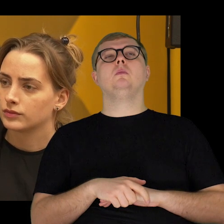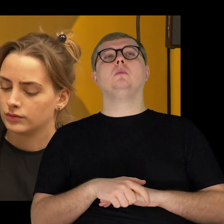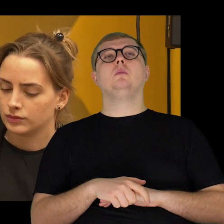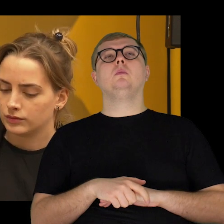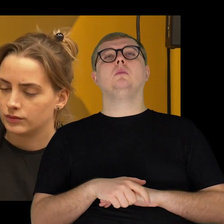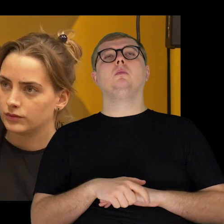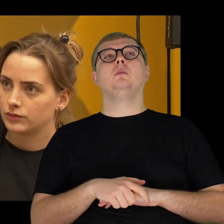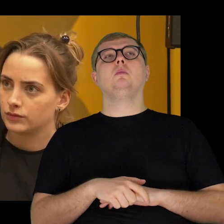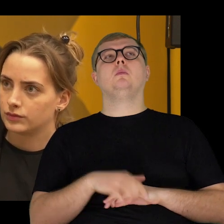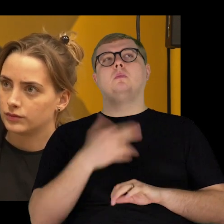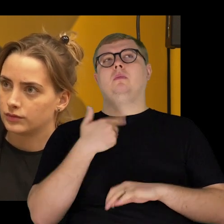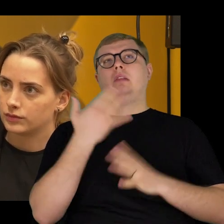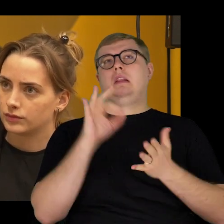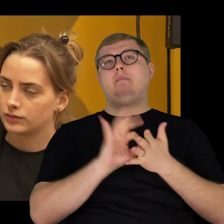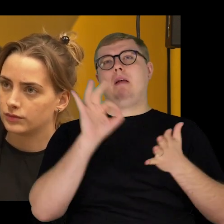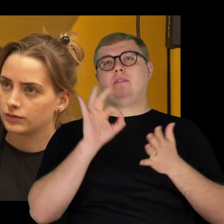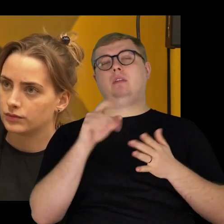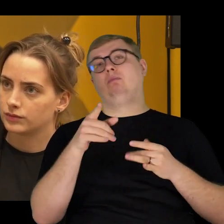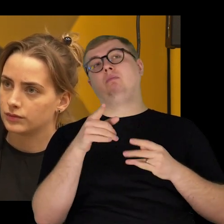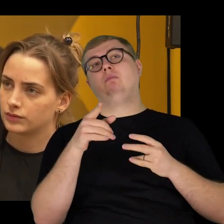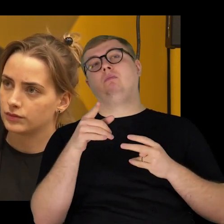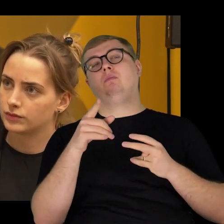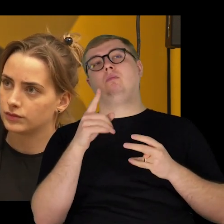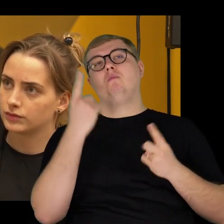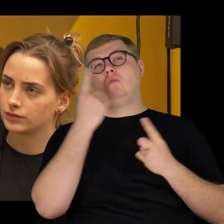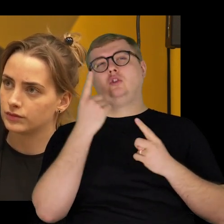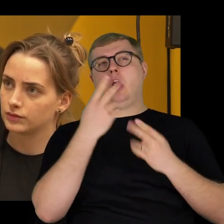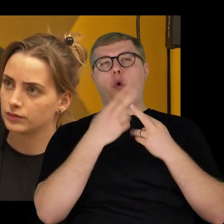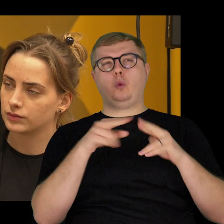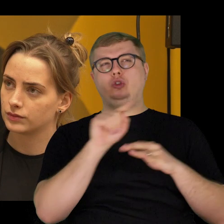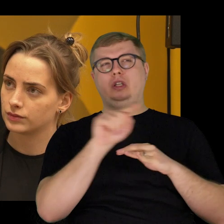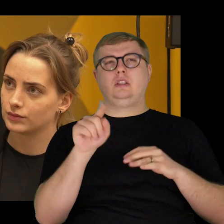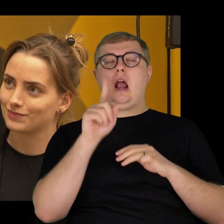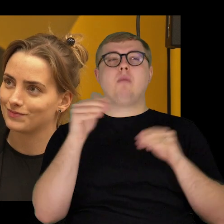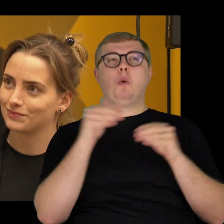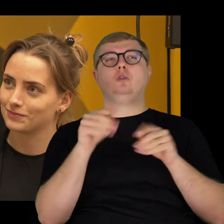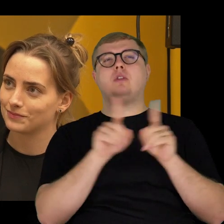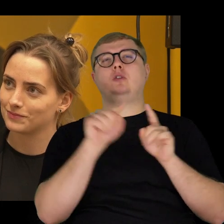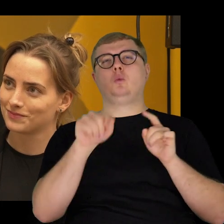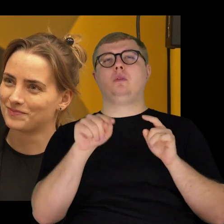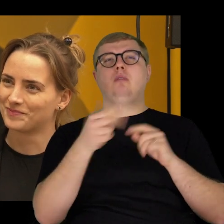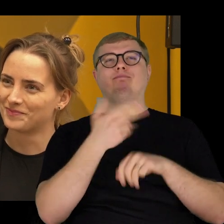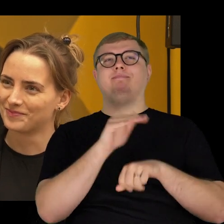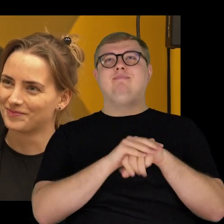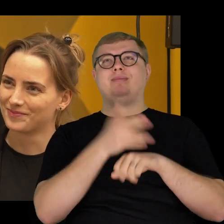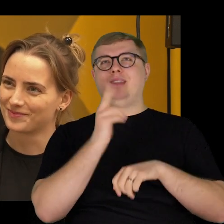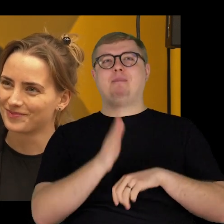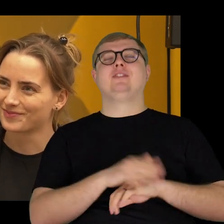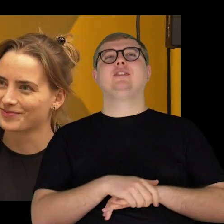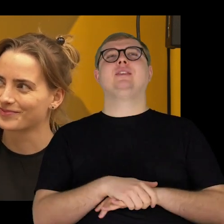I mean, I'm not sure. I think that I see a difference, but maybe we don't agree. Here again, the fight.